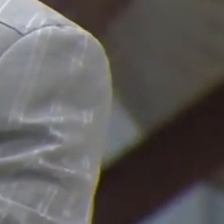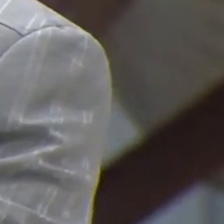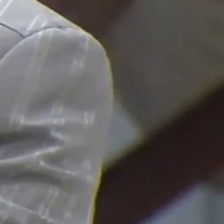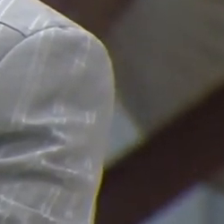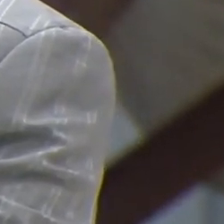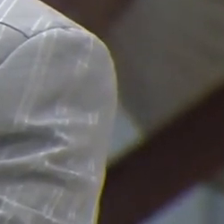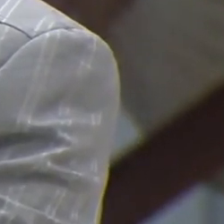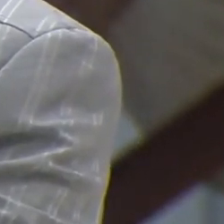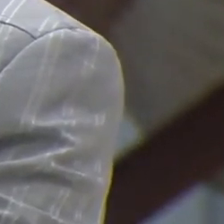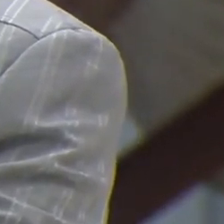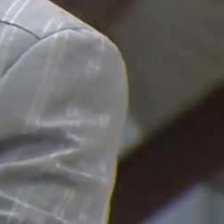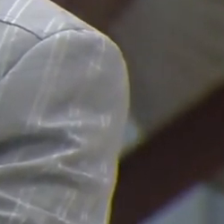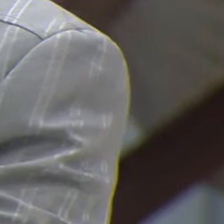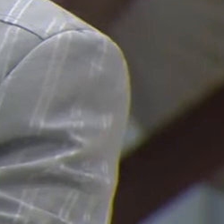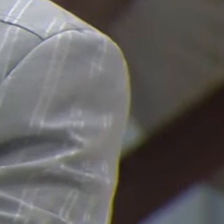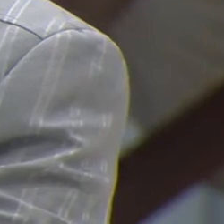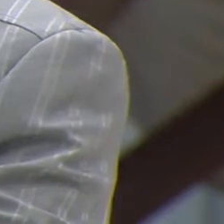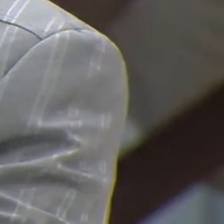and of the Son,